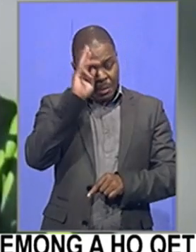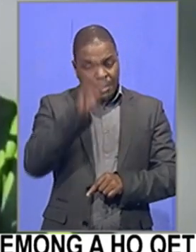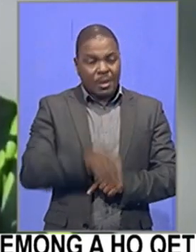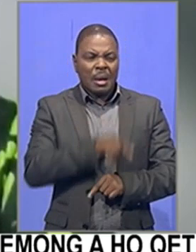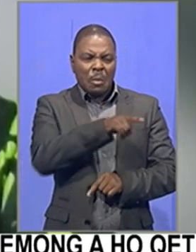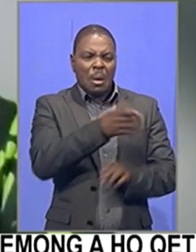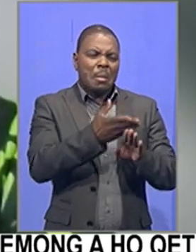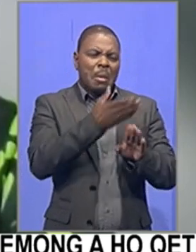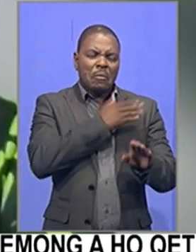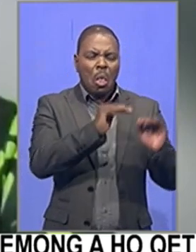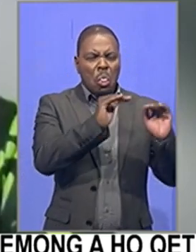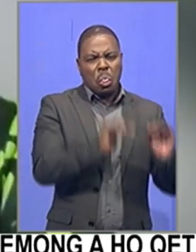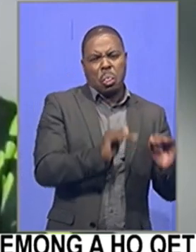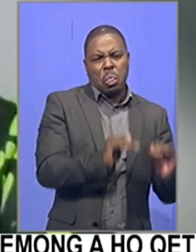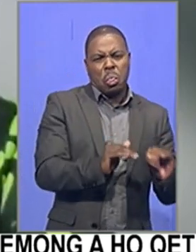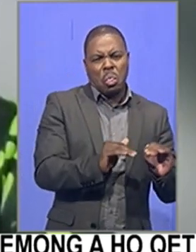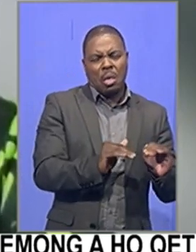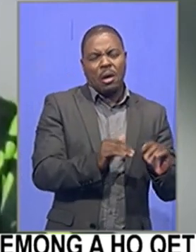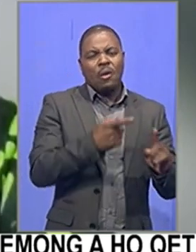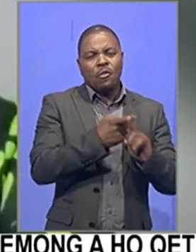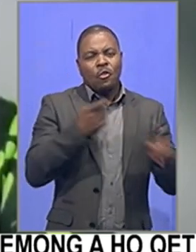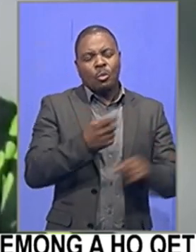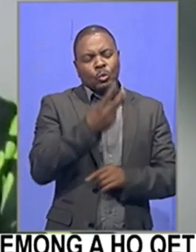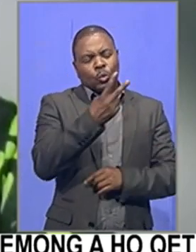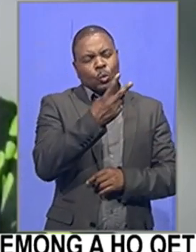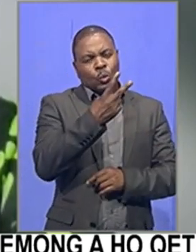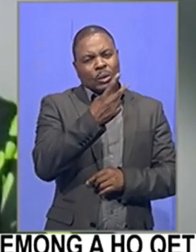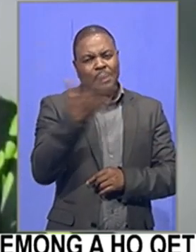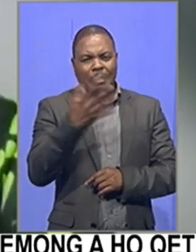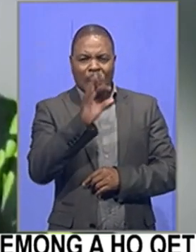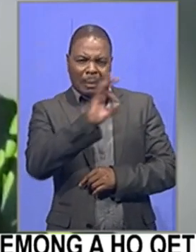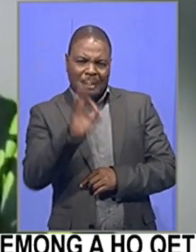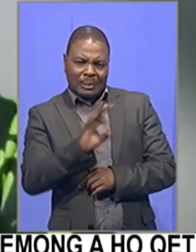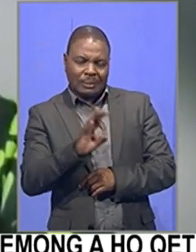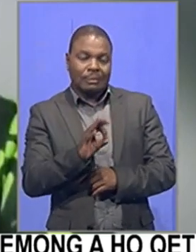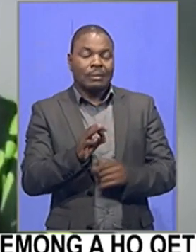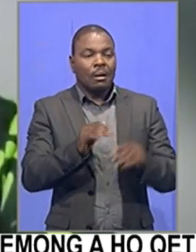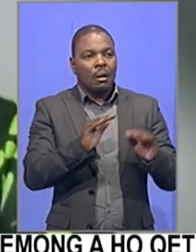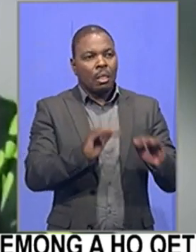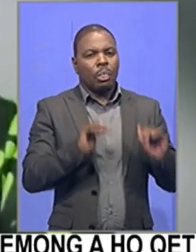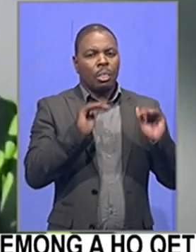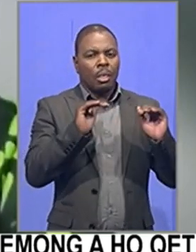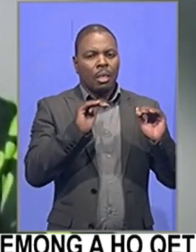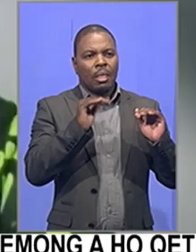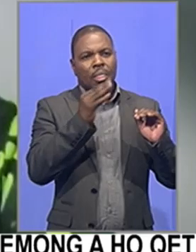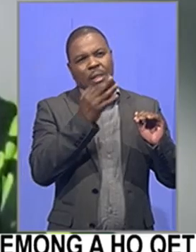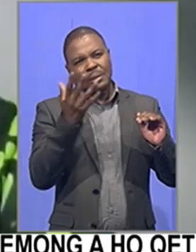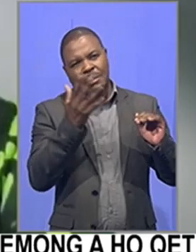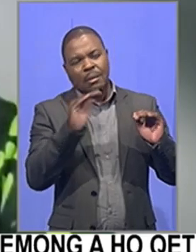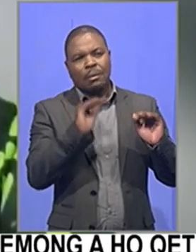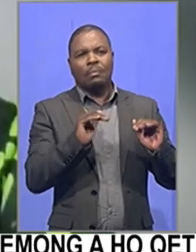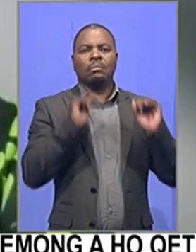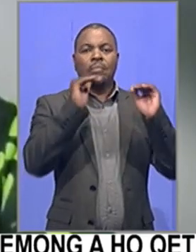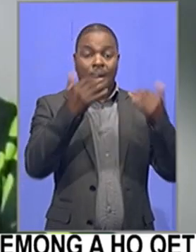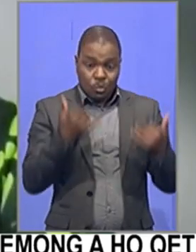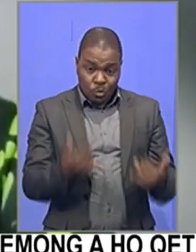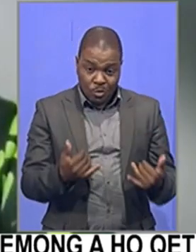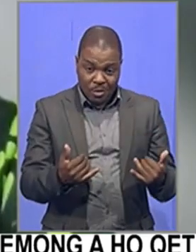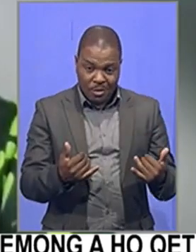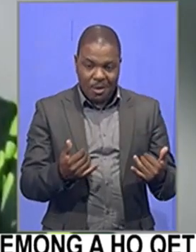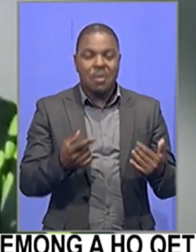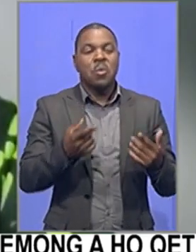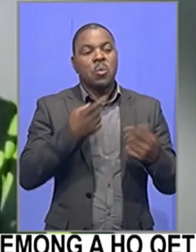Mugwano retoma from 20 something percent reenamel area got it is something until mamula